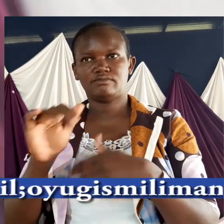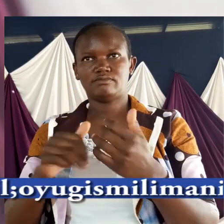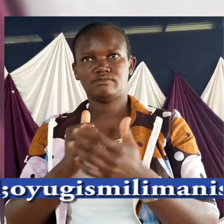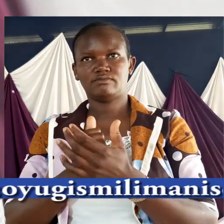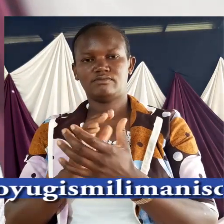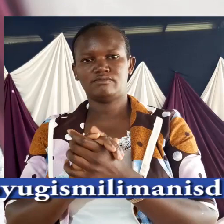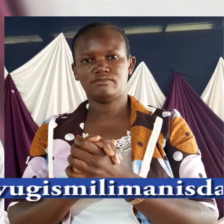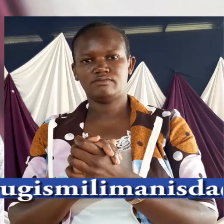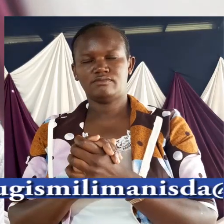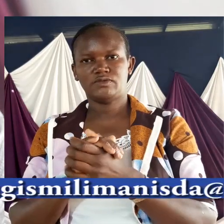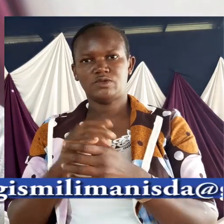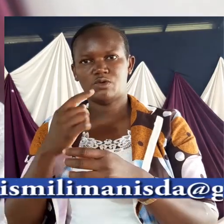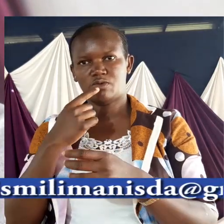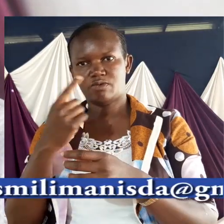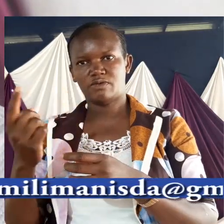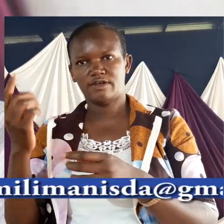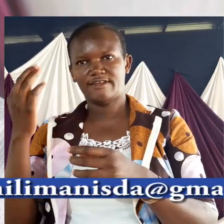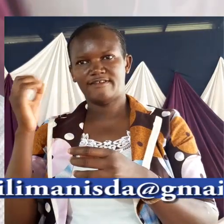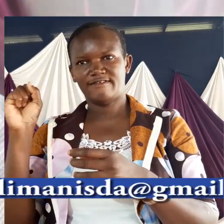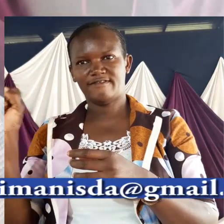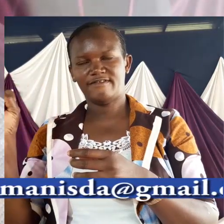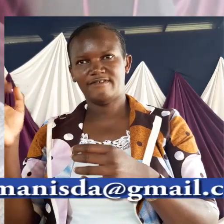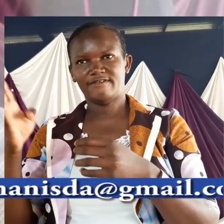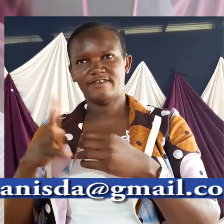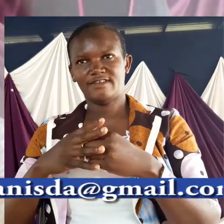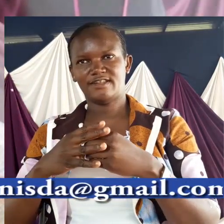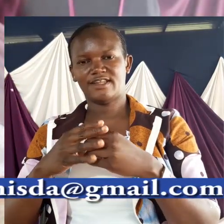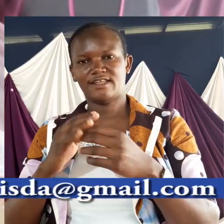Song number 159.